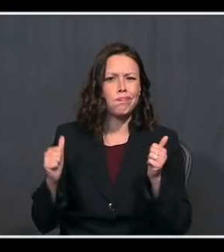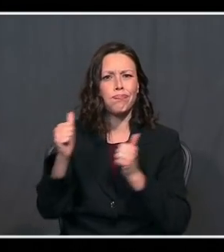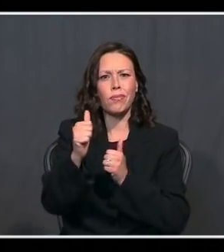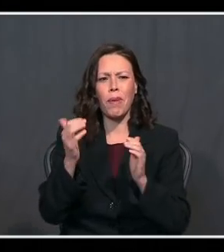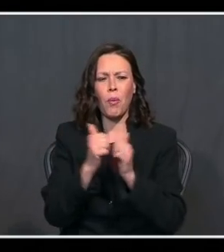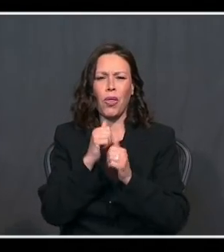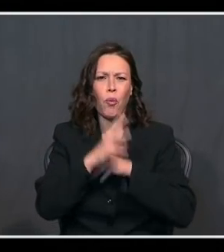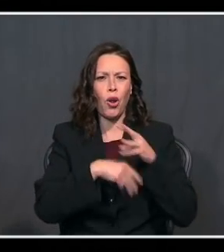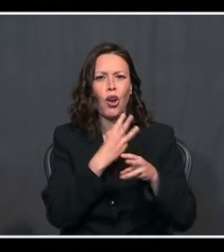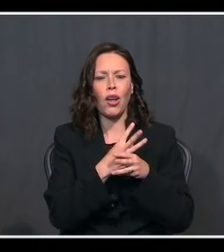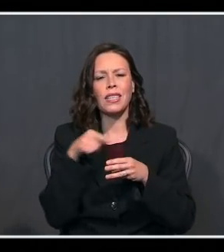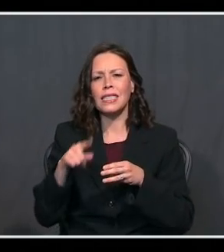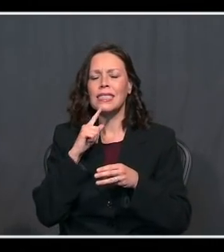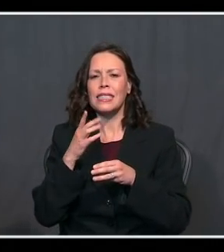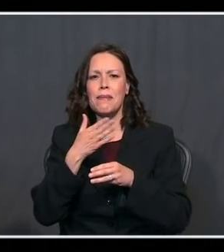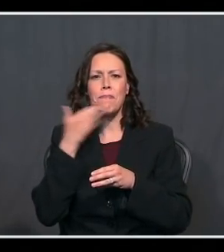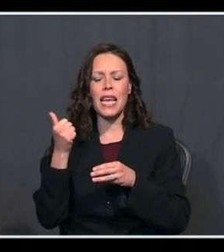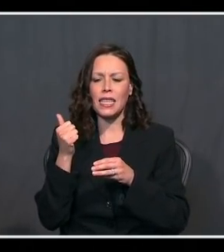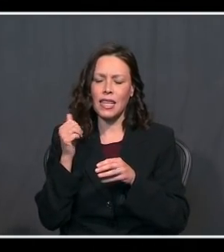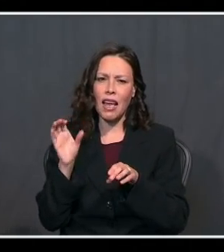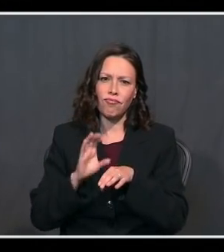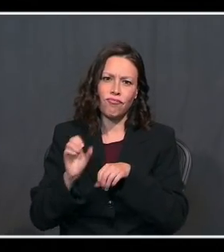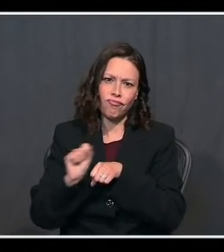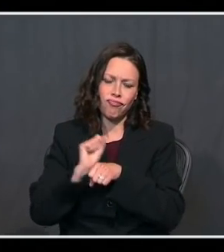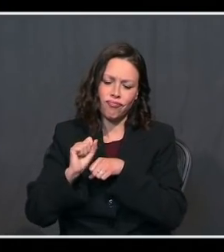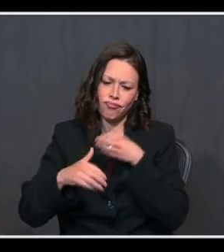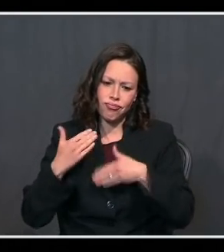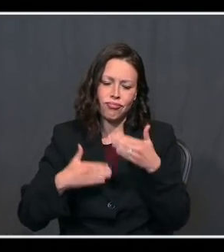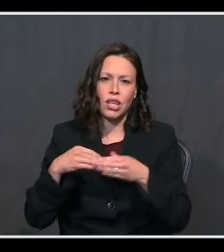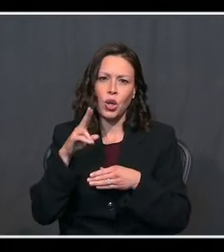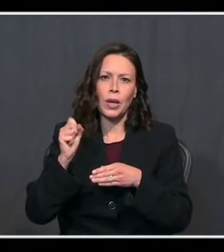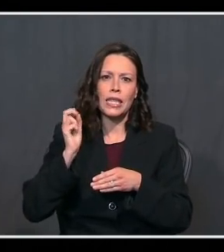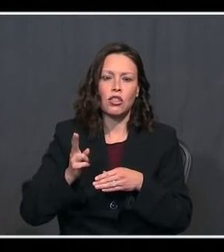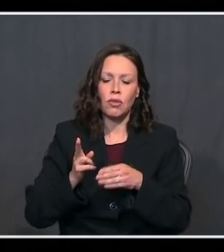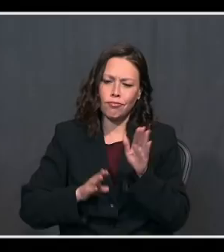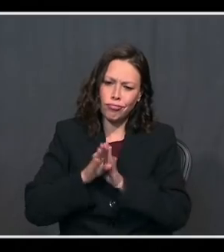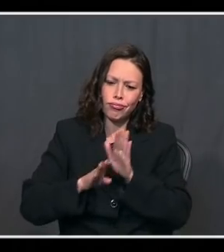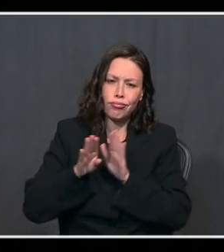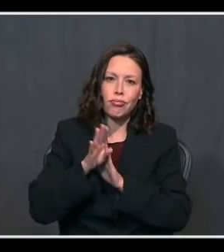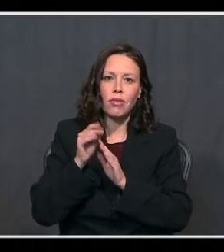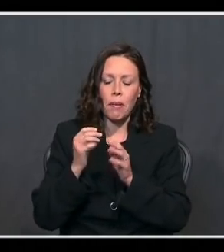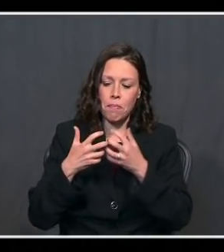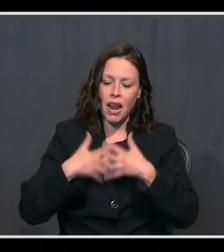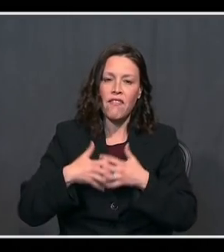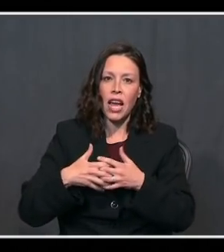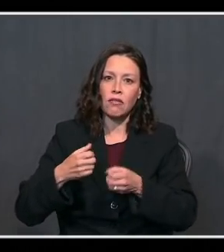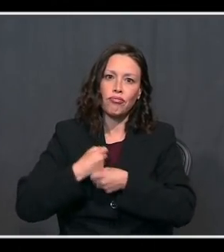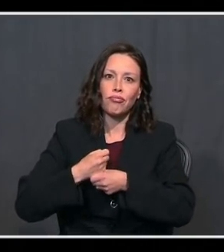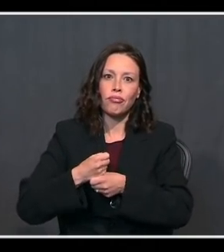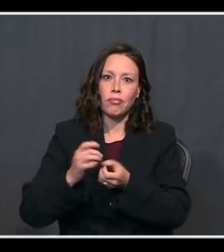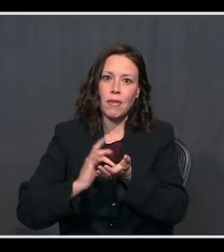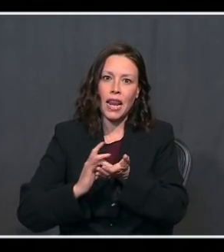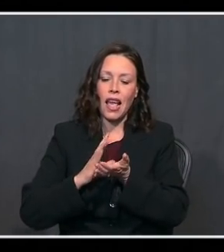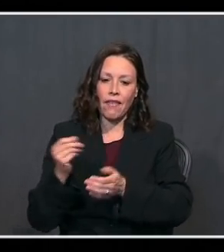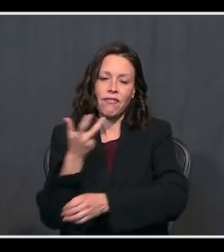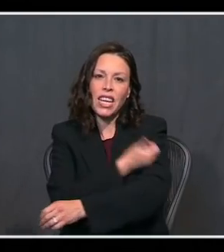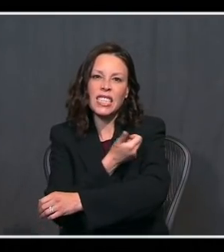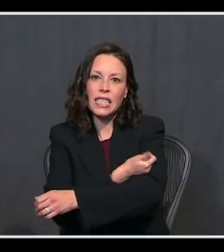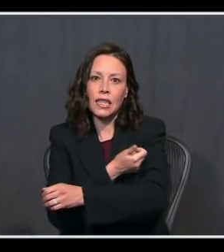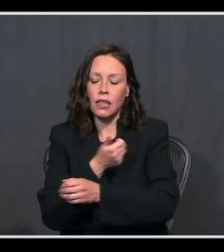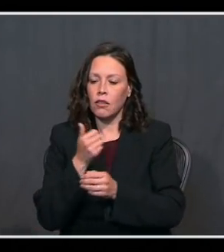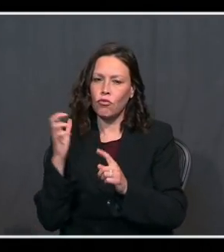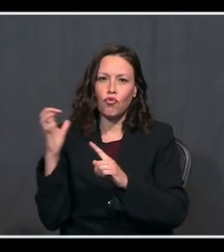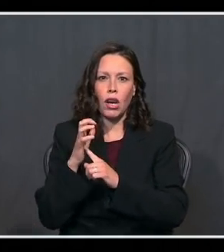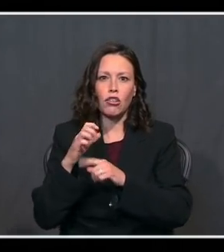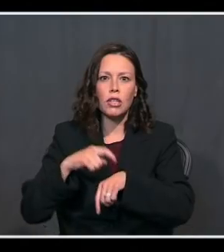The single greatest mobilization in U.S. history, pioneering, developing, and manufacturing therapies and vaccines in